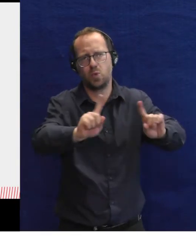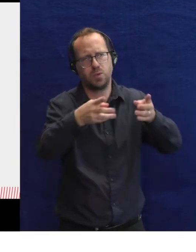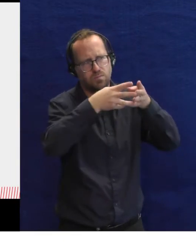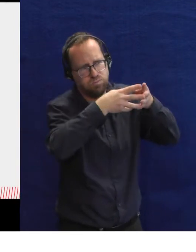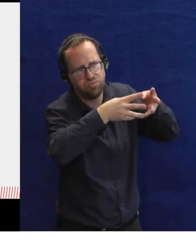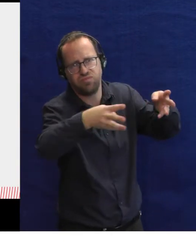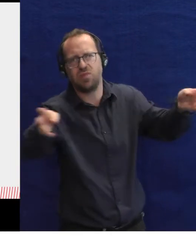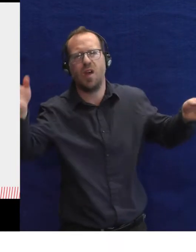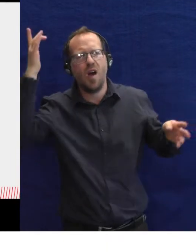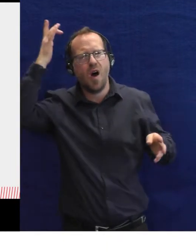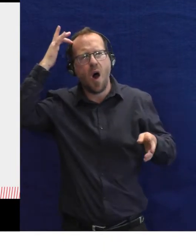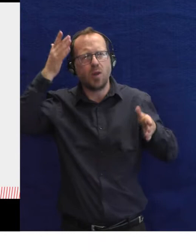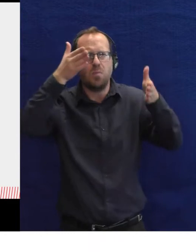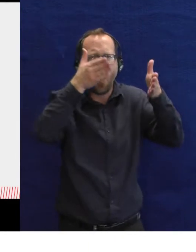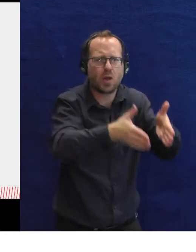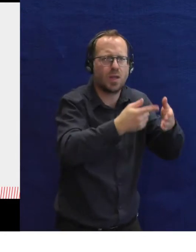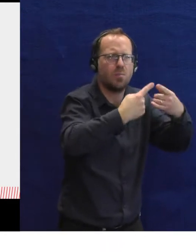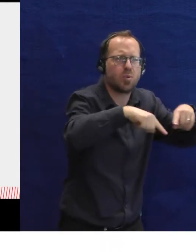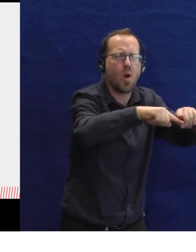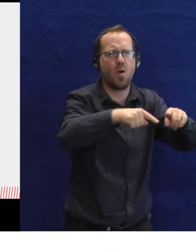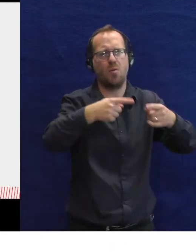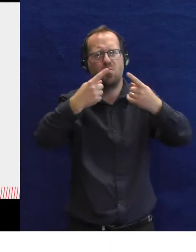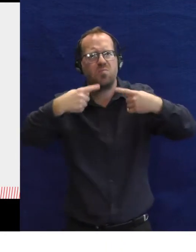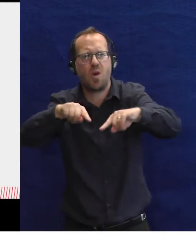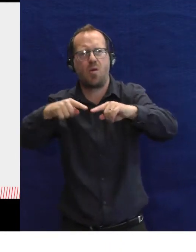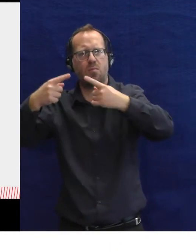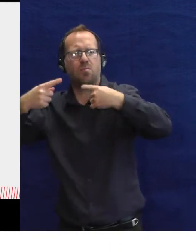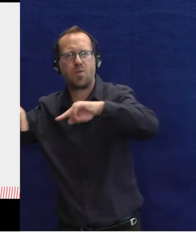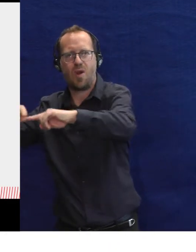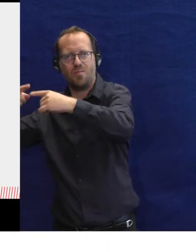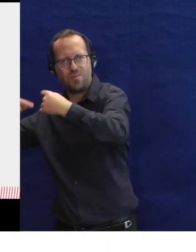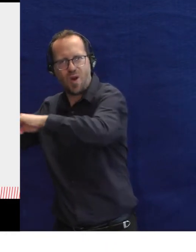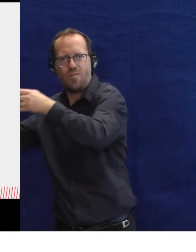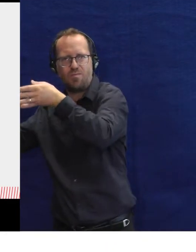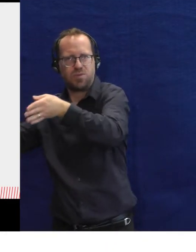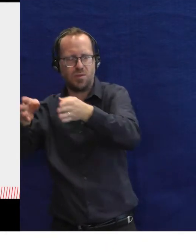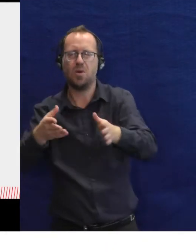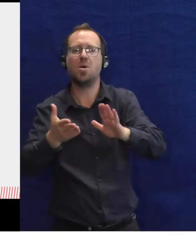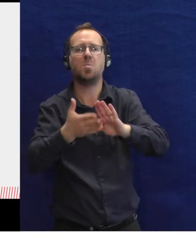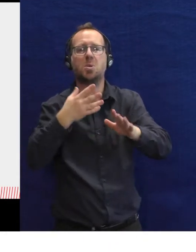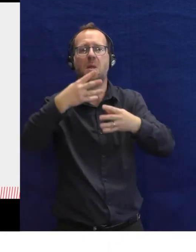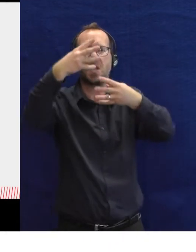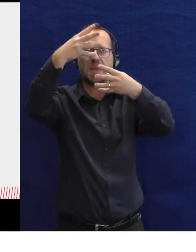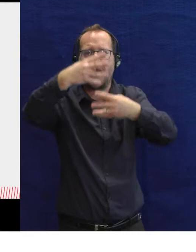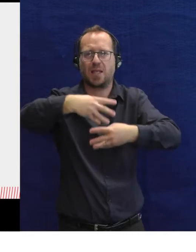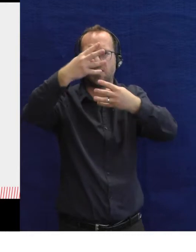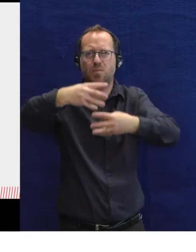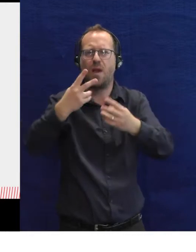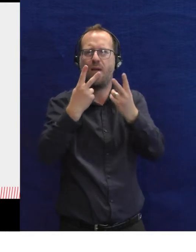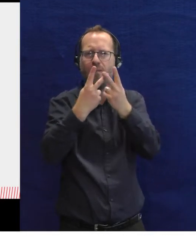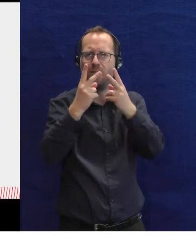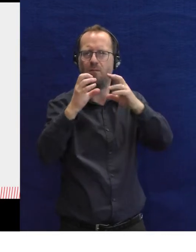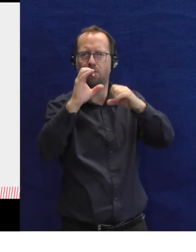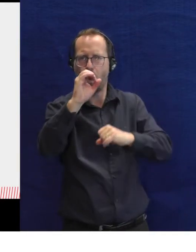will observe it, he will create descriptions, he will create an Excel file, a Word file, whatsoever, with the